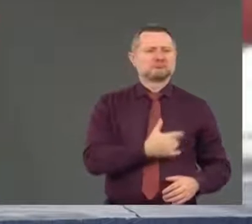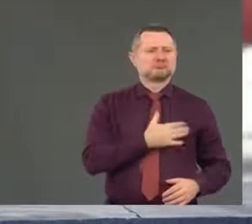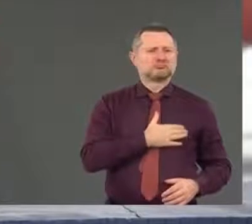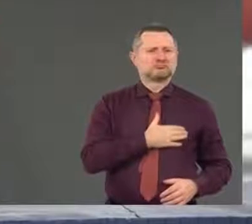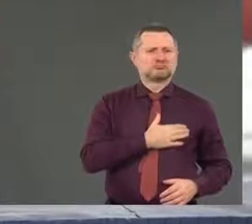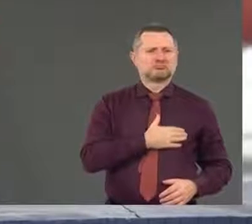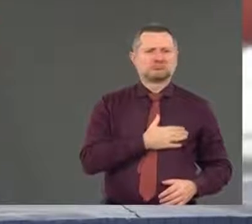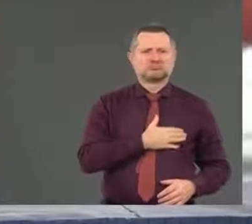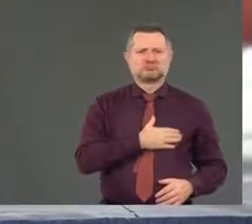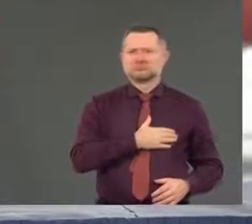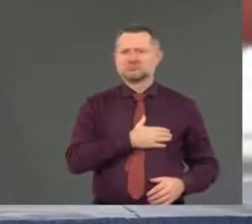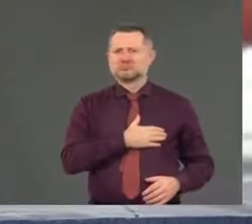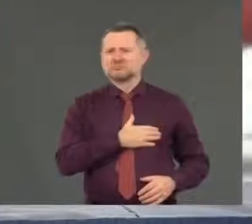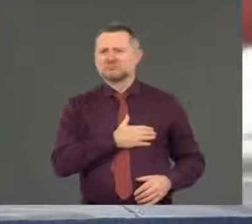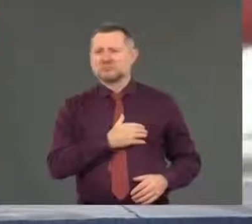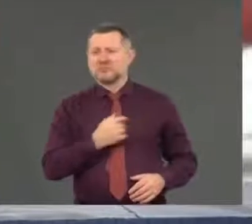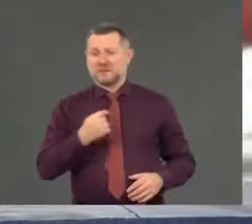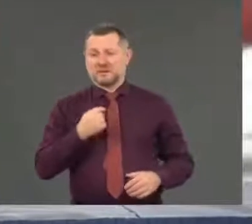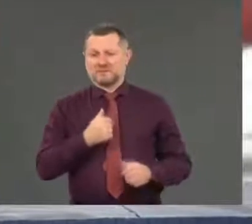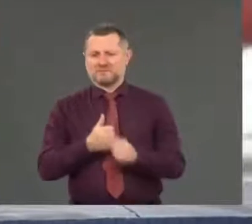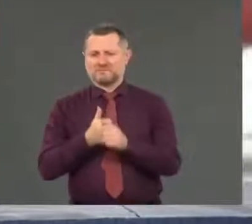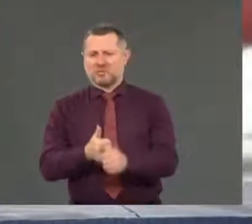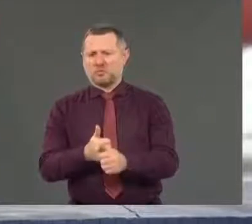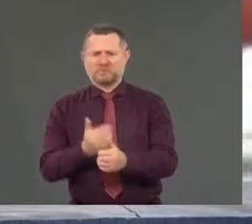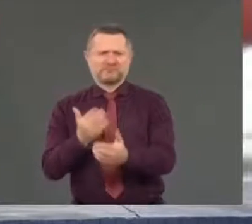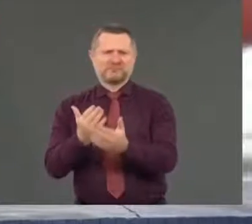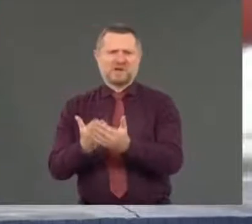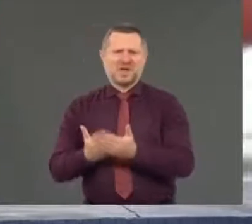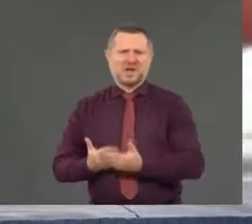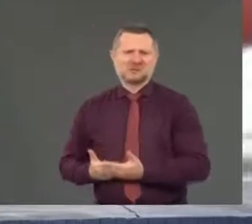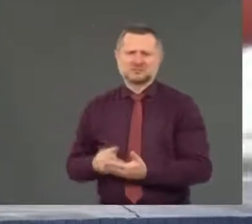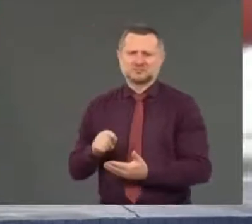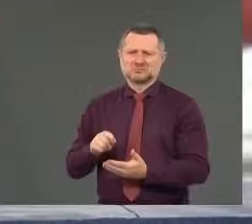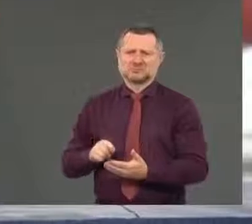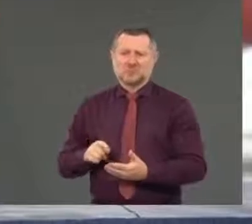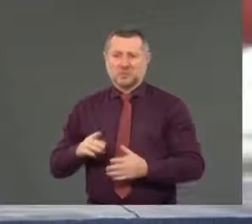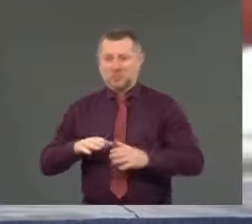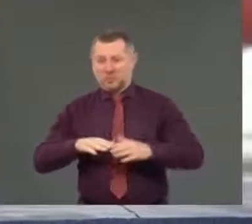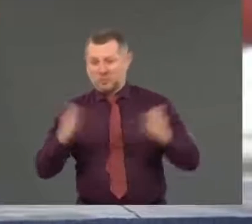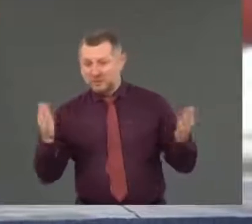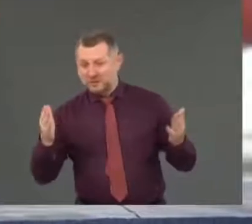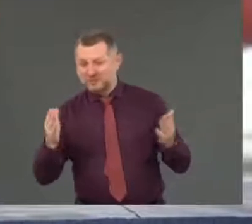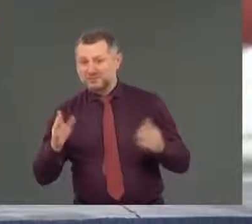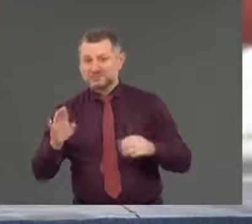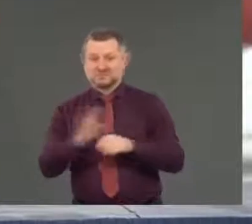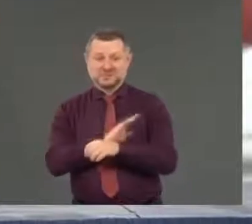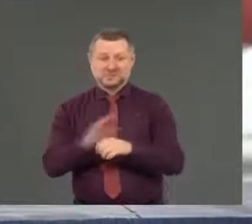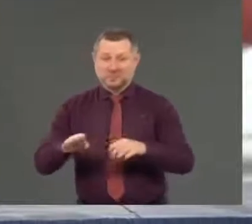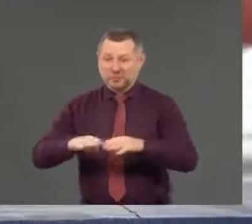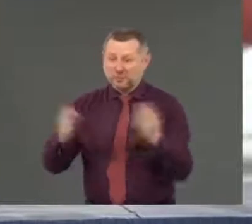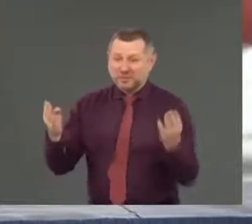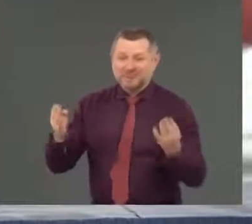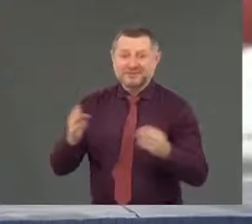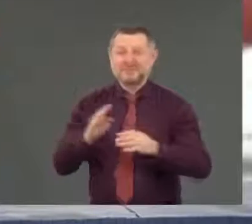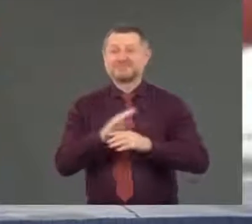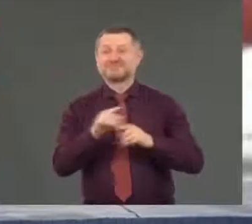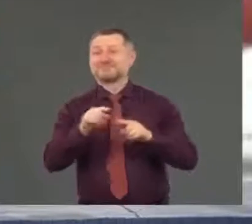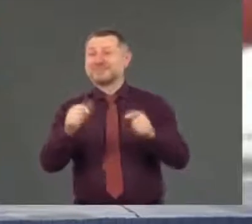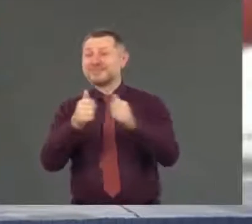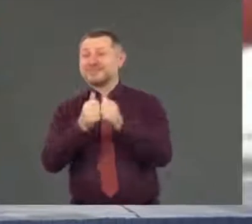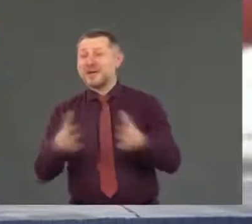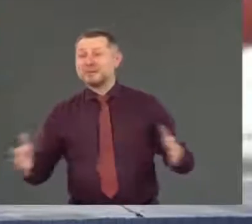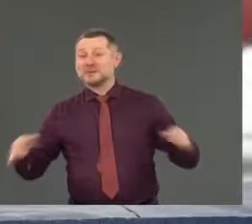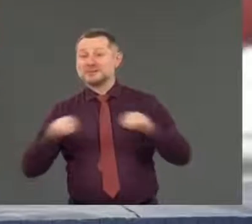And on the facts, you can reopen, you can increase activity without increasing virus